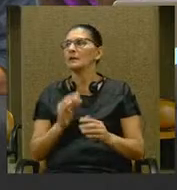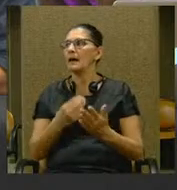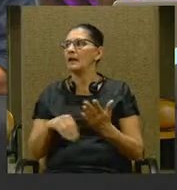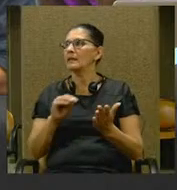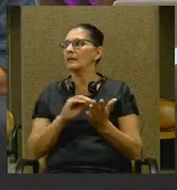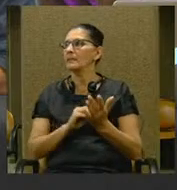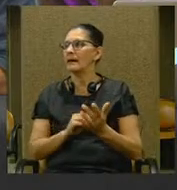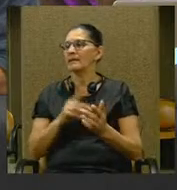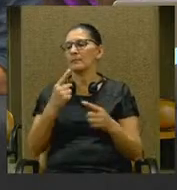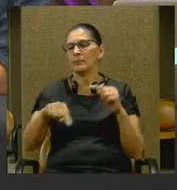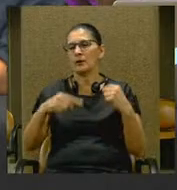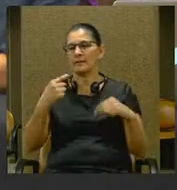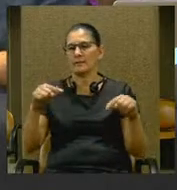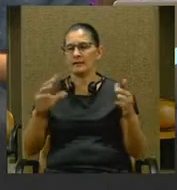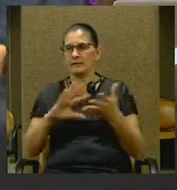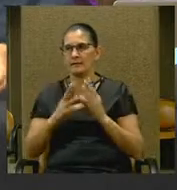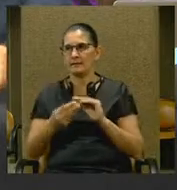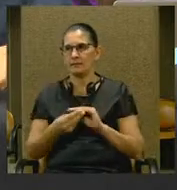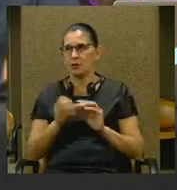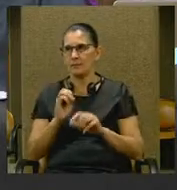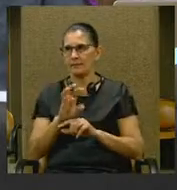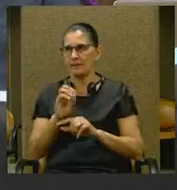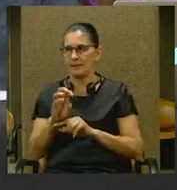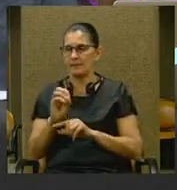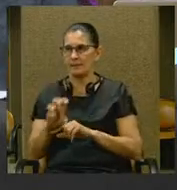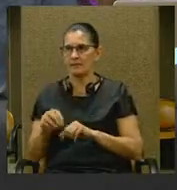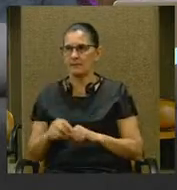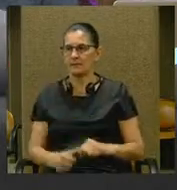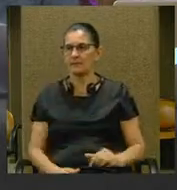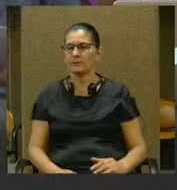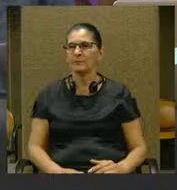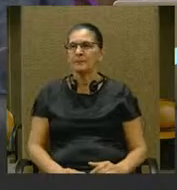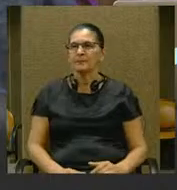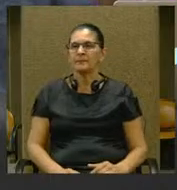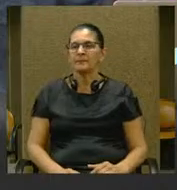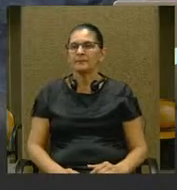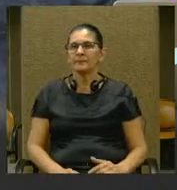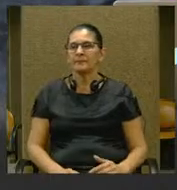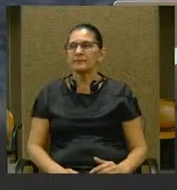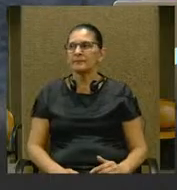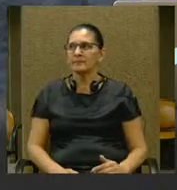directly and those who sent them by different media.